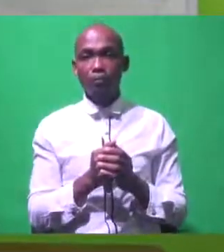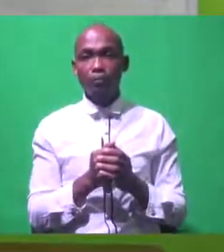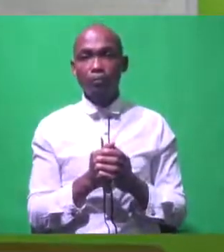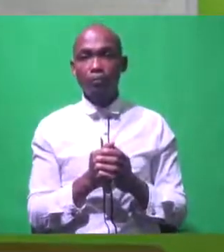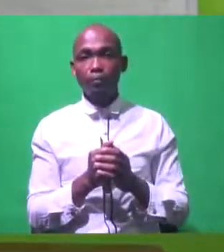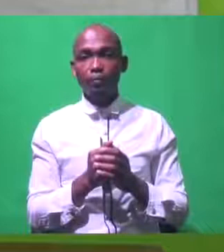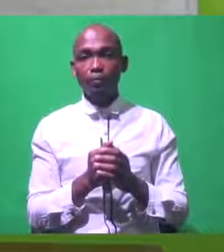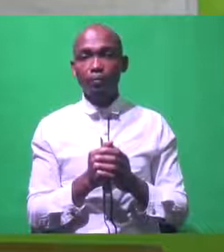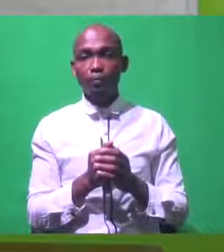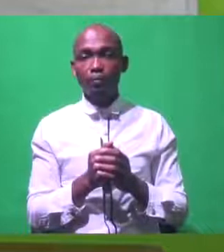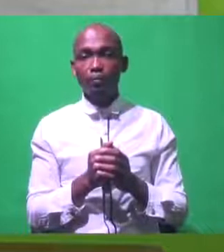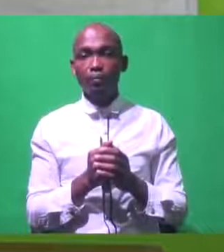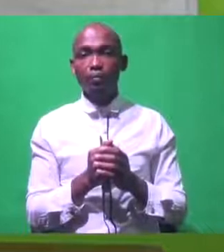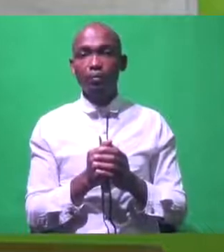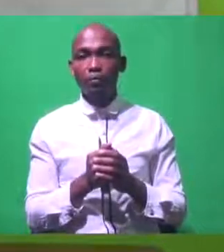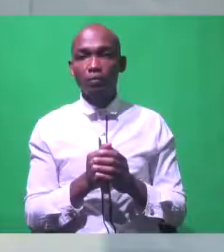Okay?